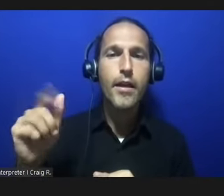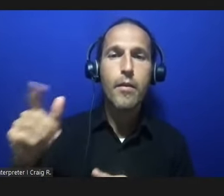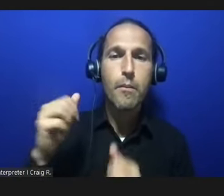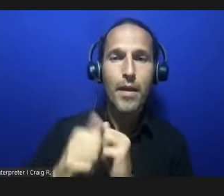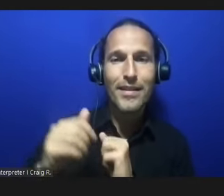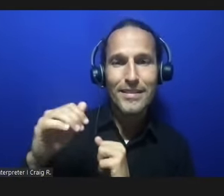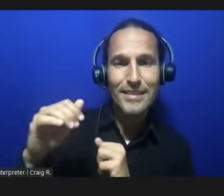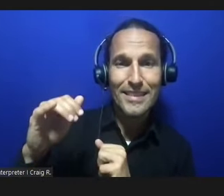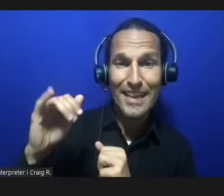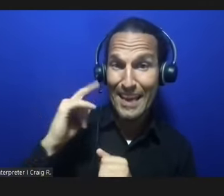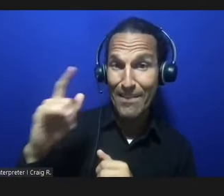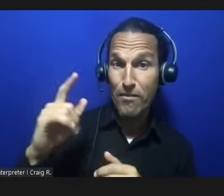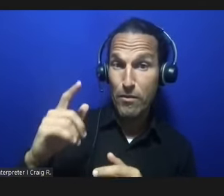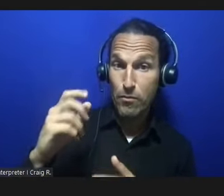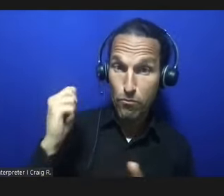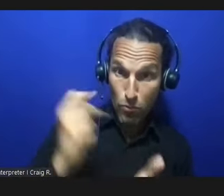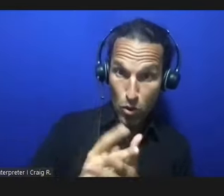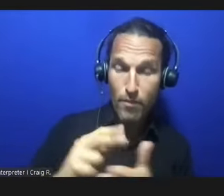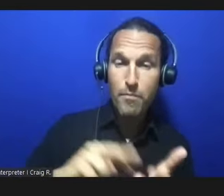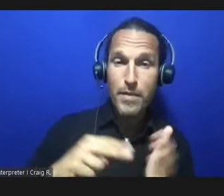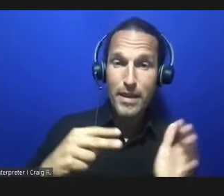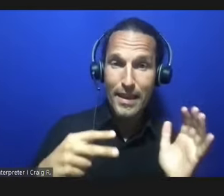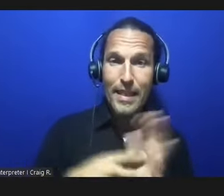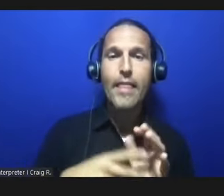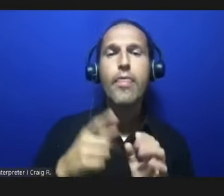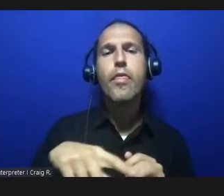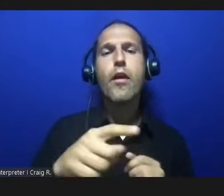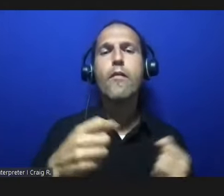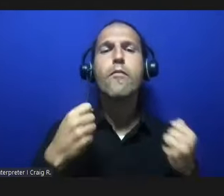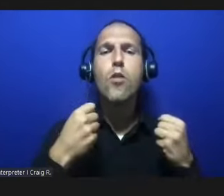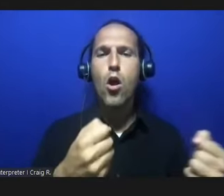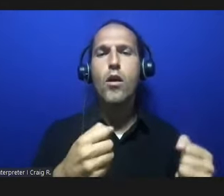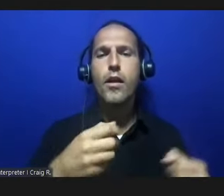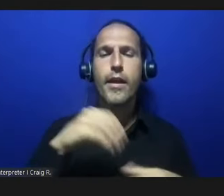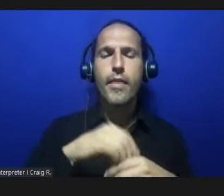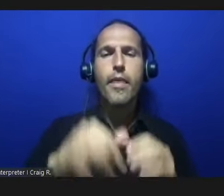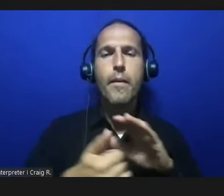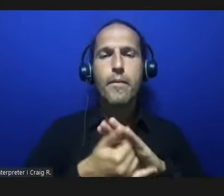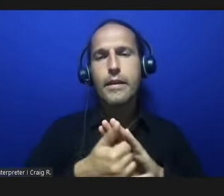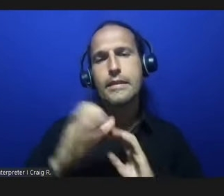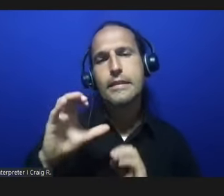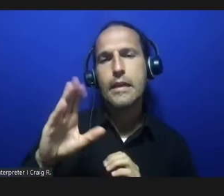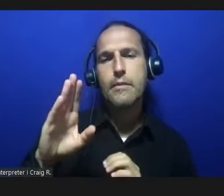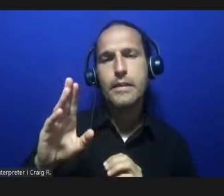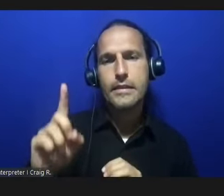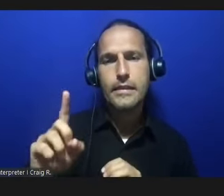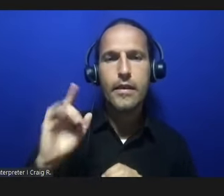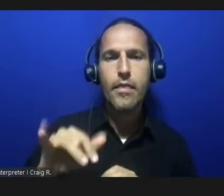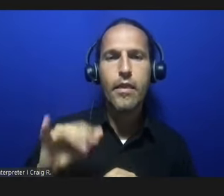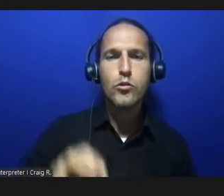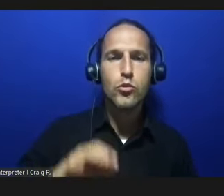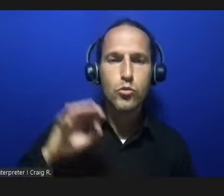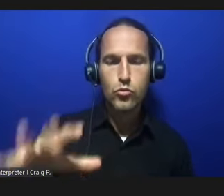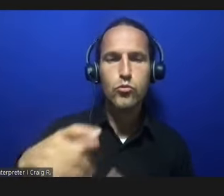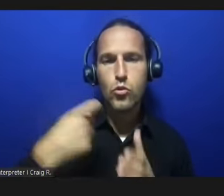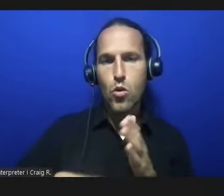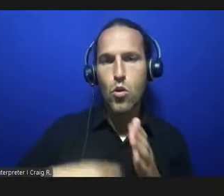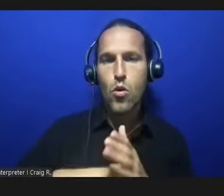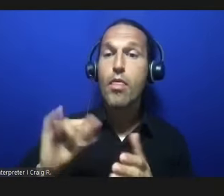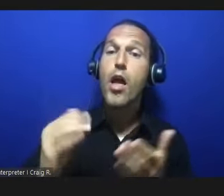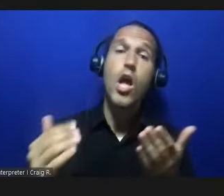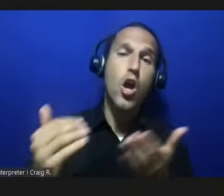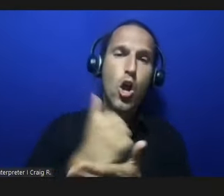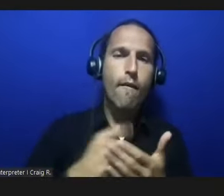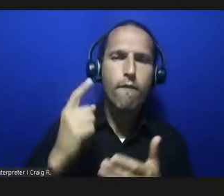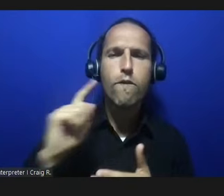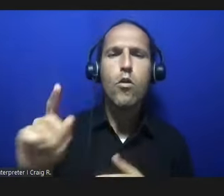Highway Administration, this act would entail vehicles entering or remaining in the Manhattan Central Business District be tolled. Net revenues would be used for